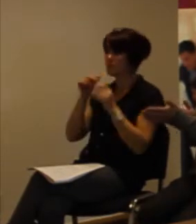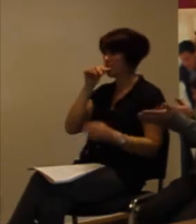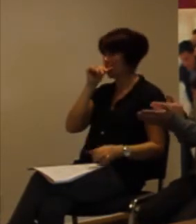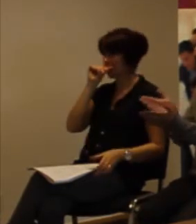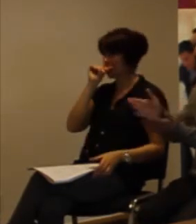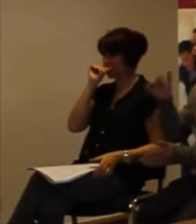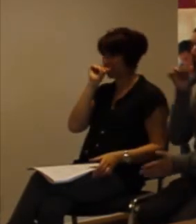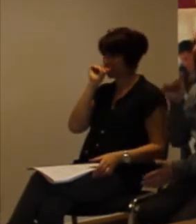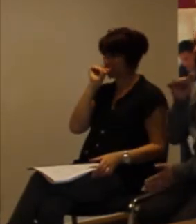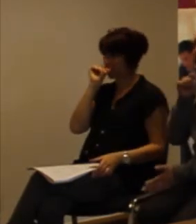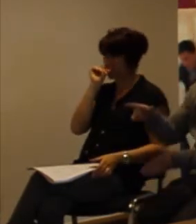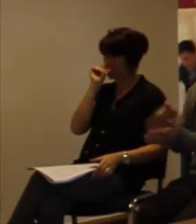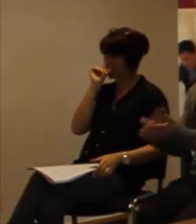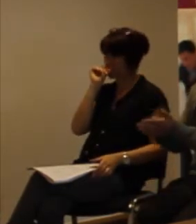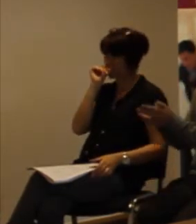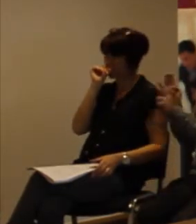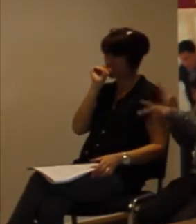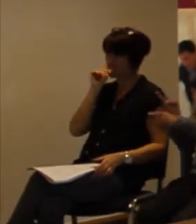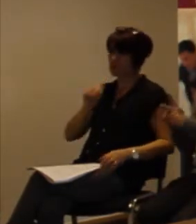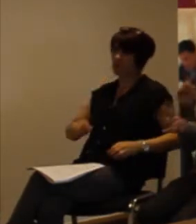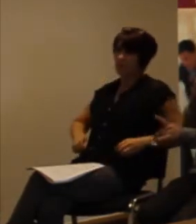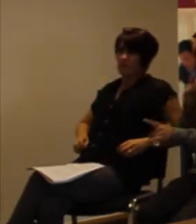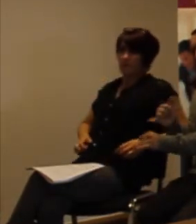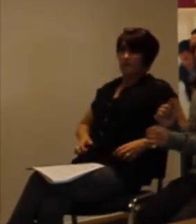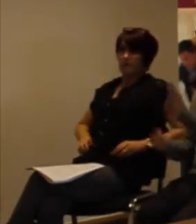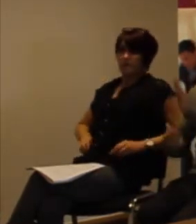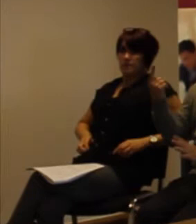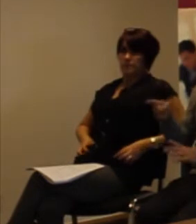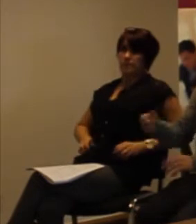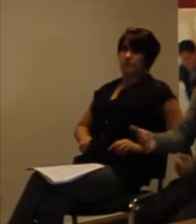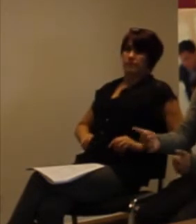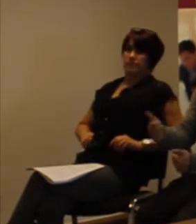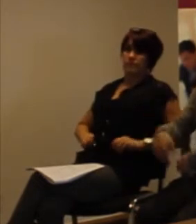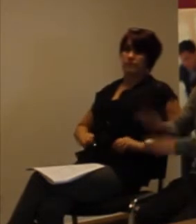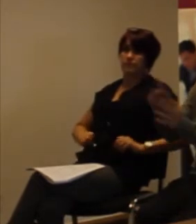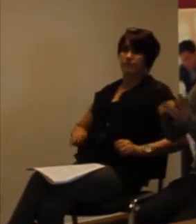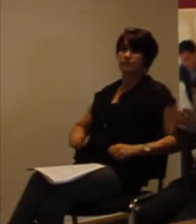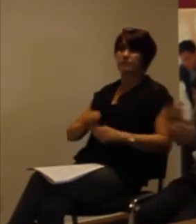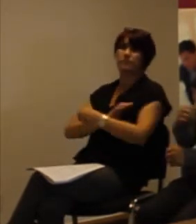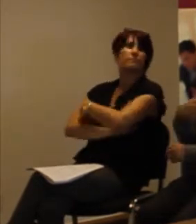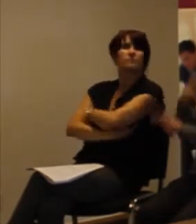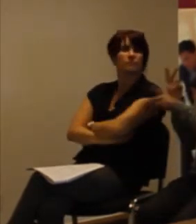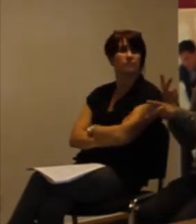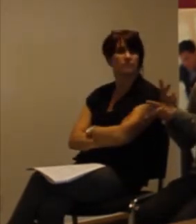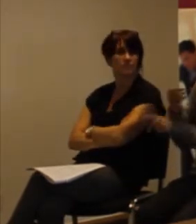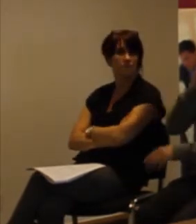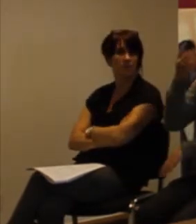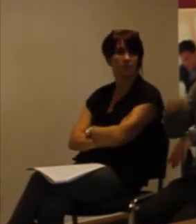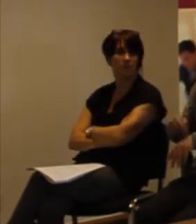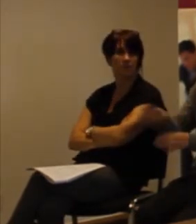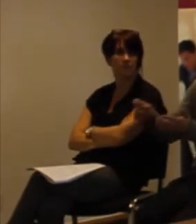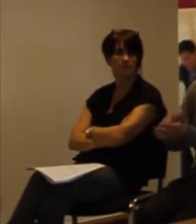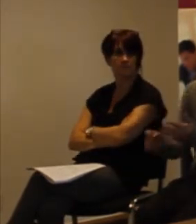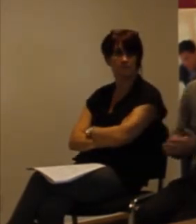then? Is that not Oh, I see. Is it exam? test? I think there's obviously issues here that centres need to look at in terms of invigilation, and